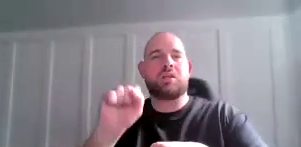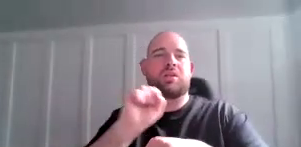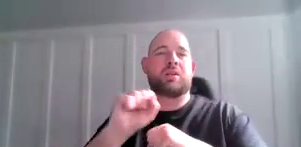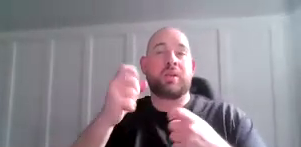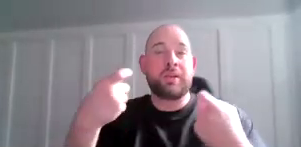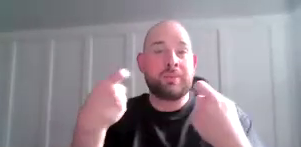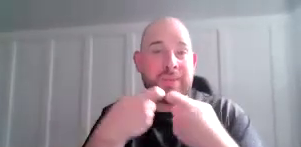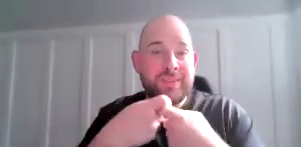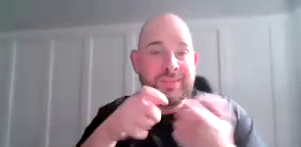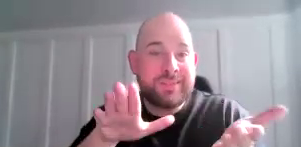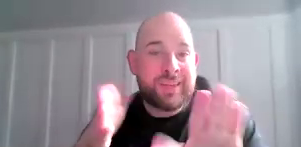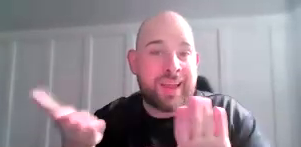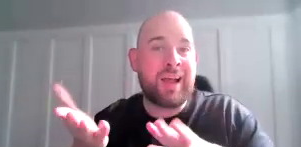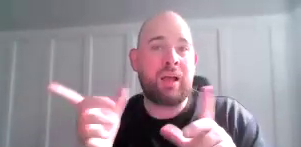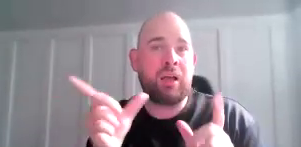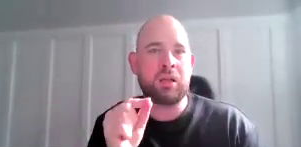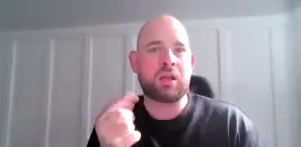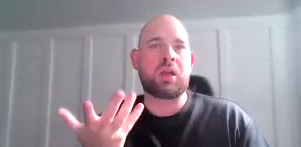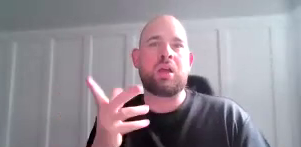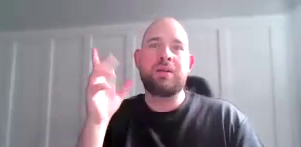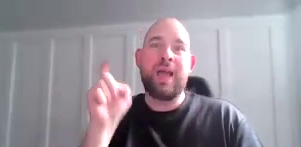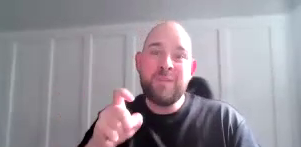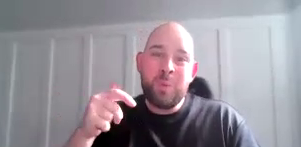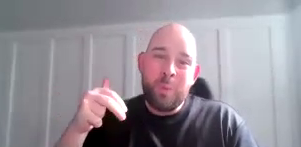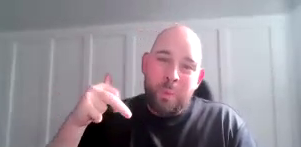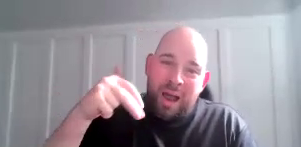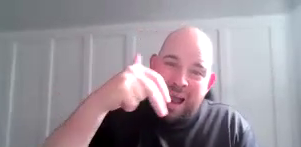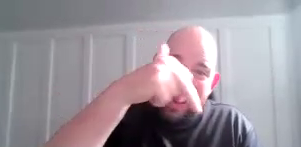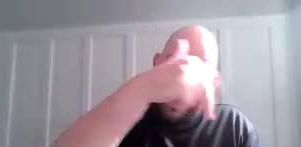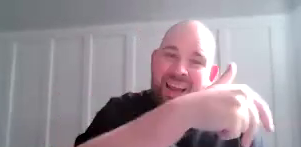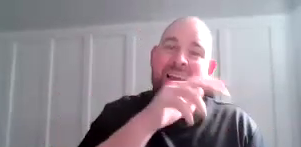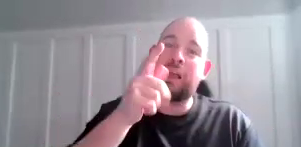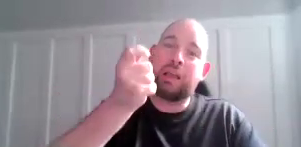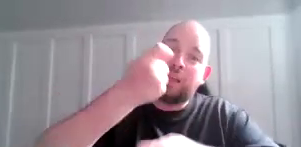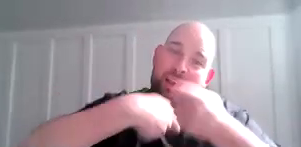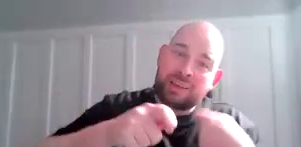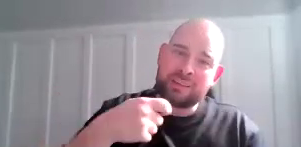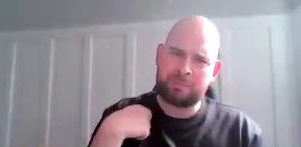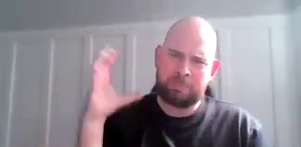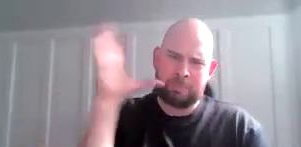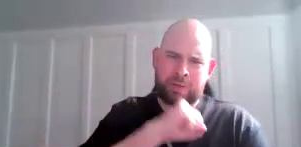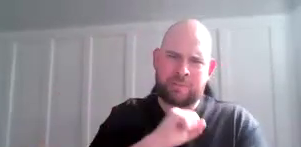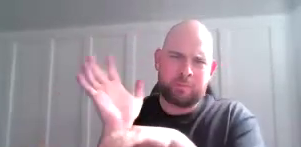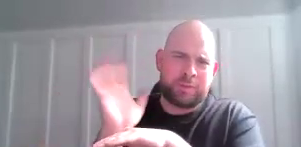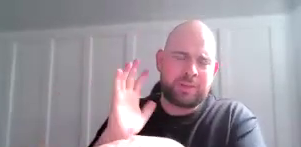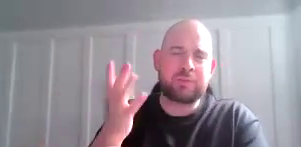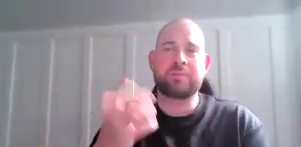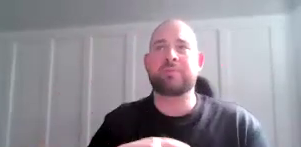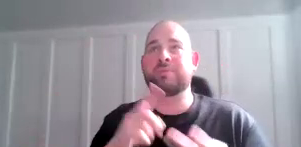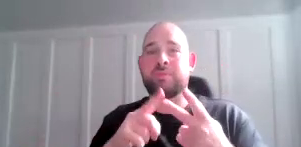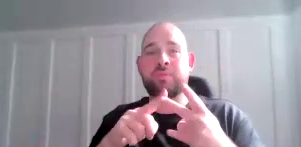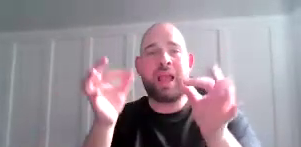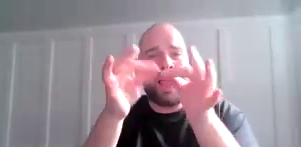weight. It often leans to the side. We have to readjust multiple times throughout the movie. Sometimes the battery dies. We have to then leave the